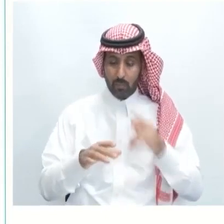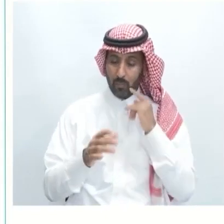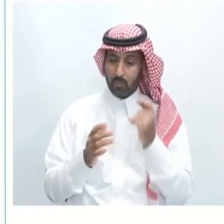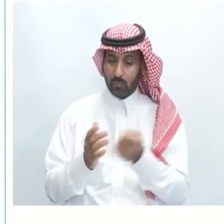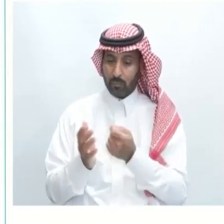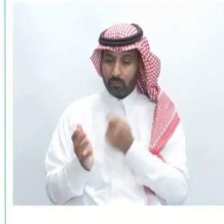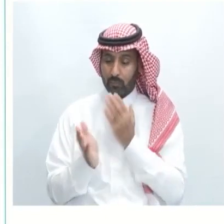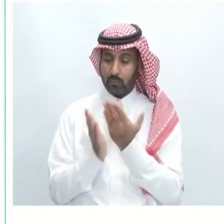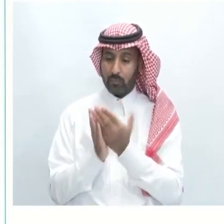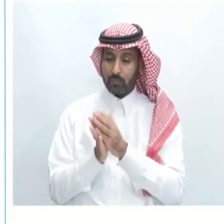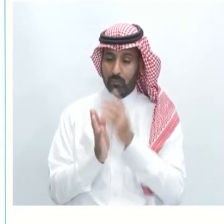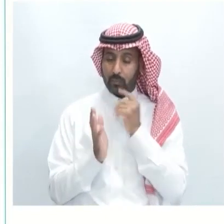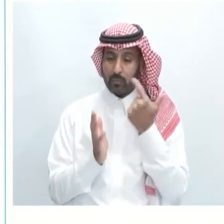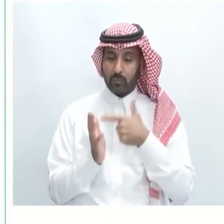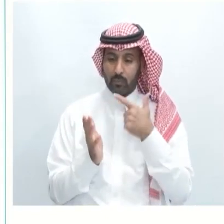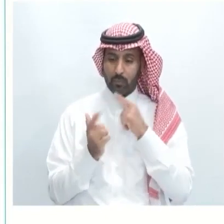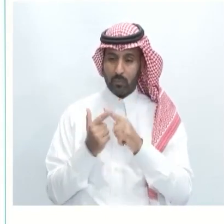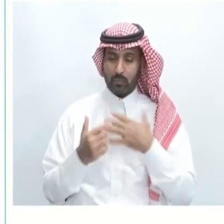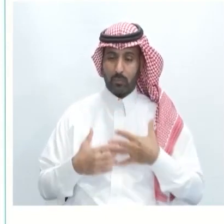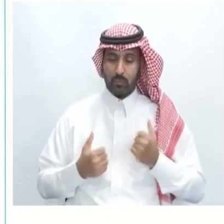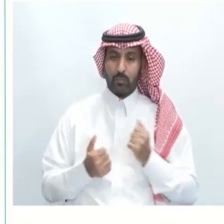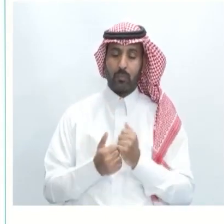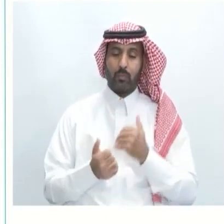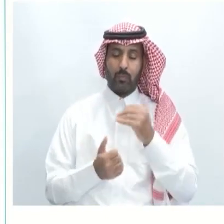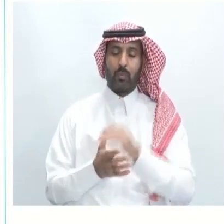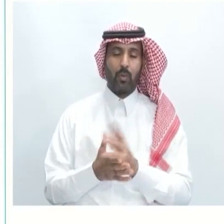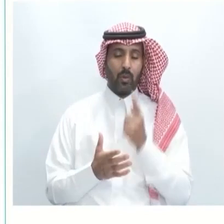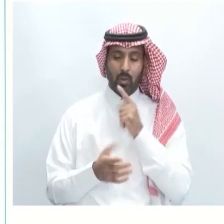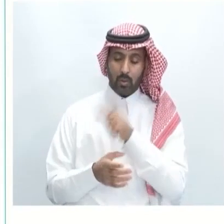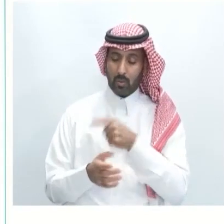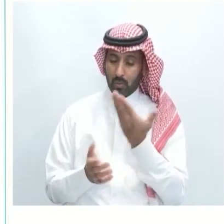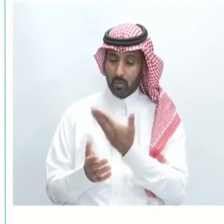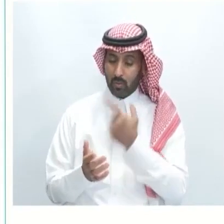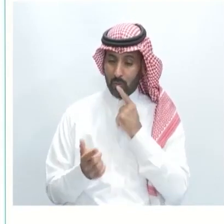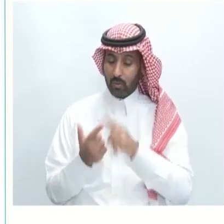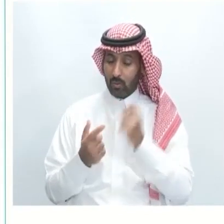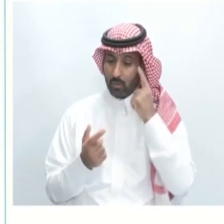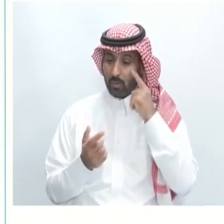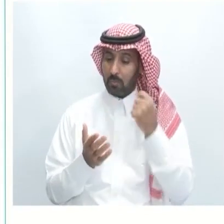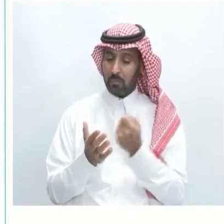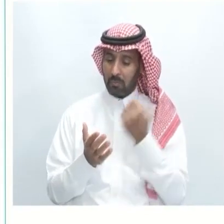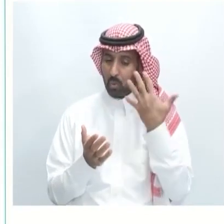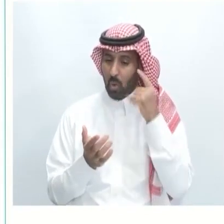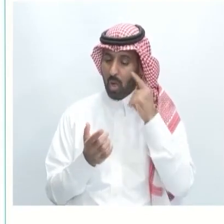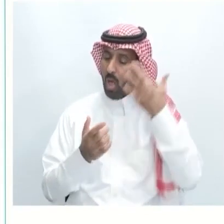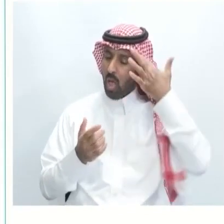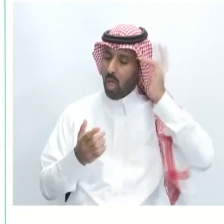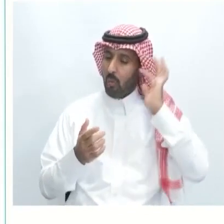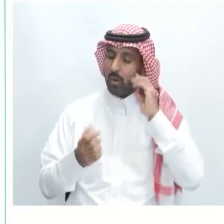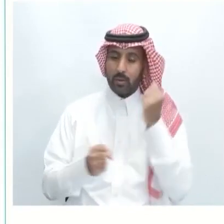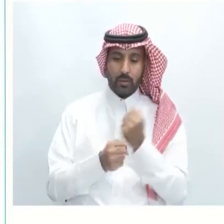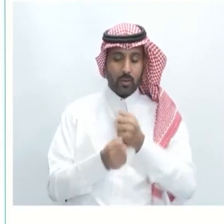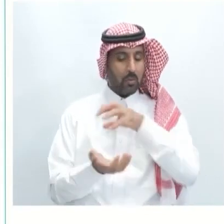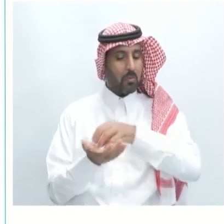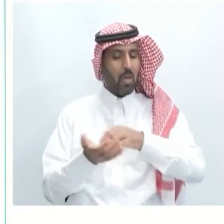authors, with a 77% satisfaction rating. Many authors cited both the creativity and flexibility of their job as